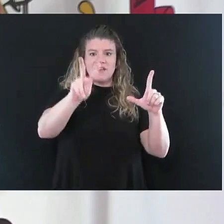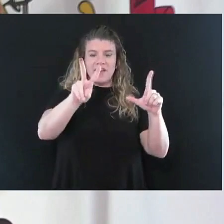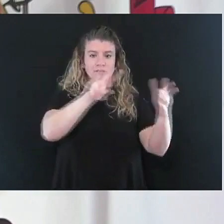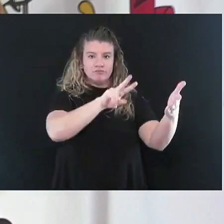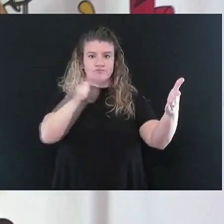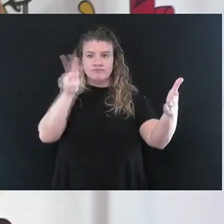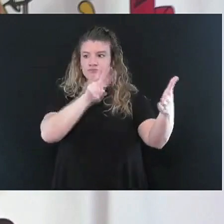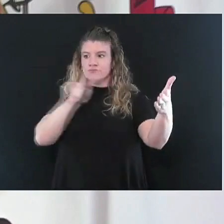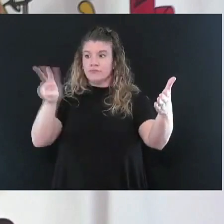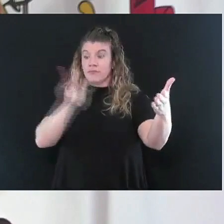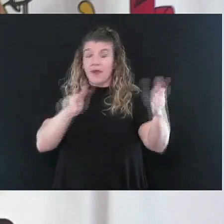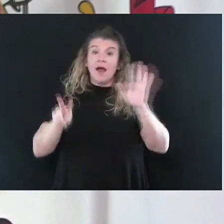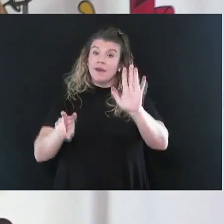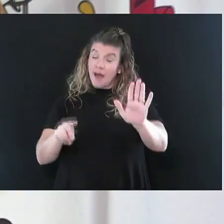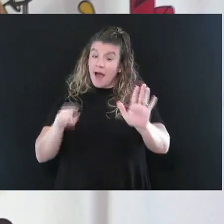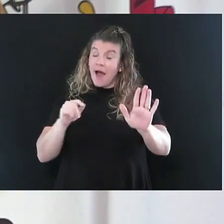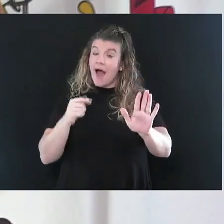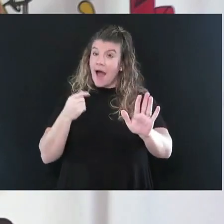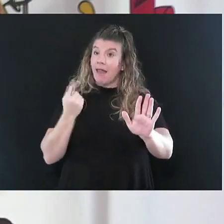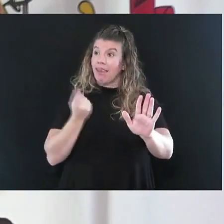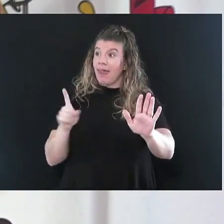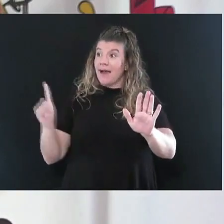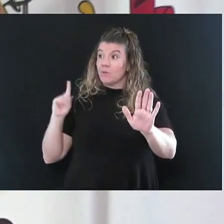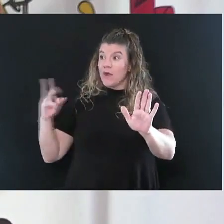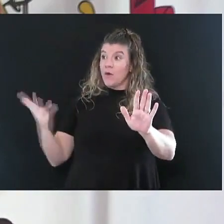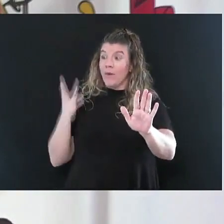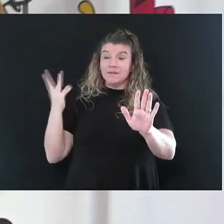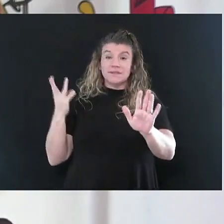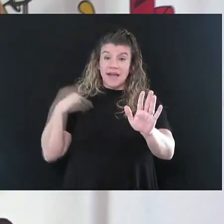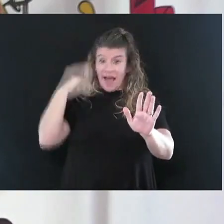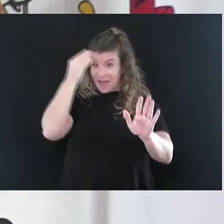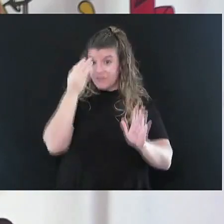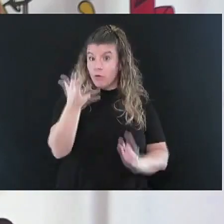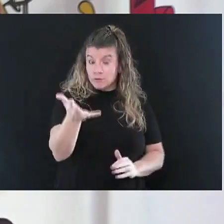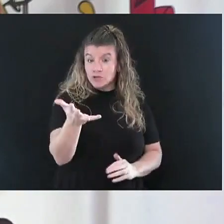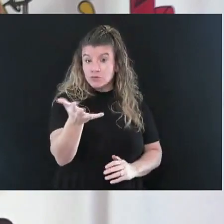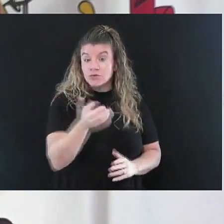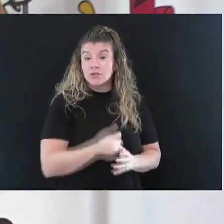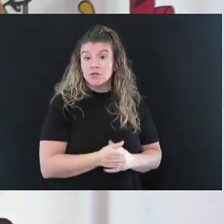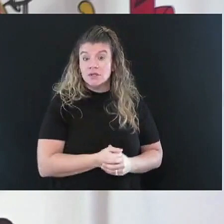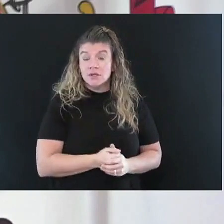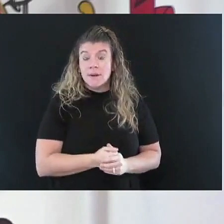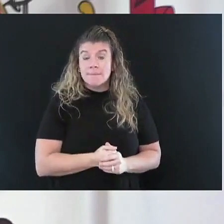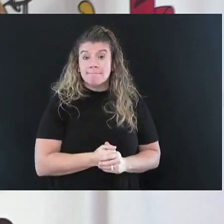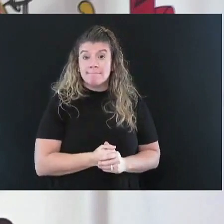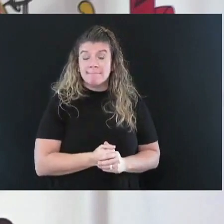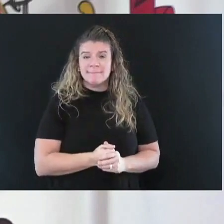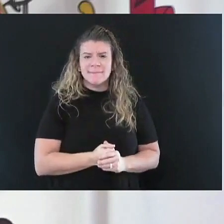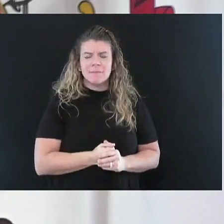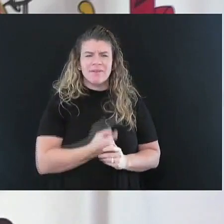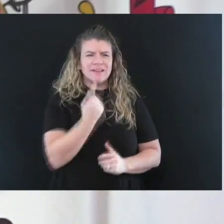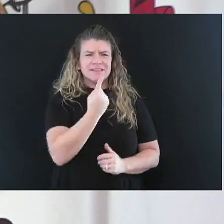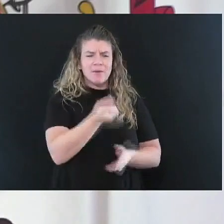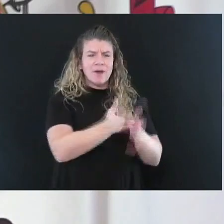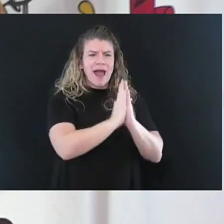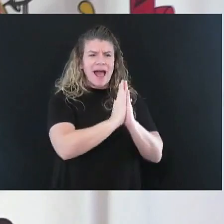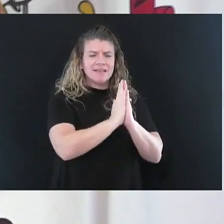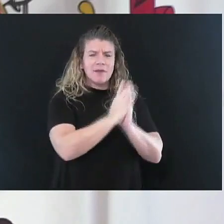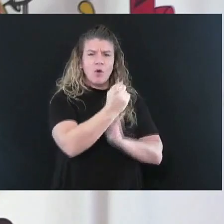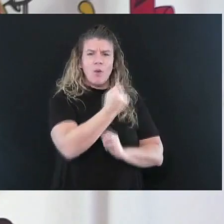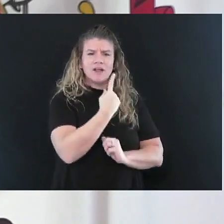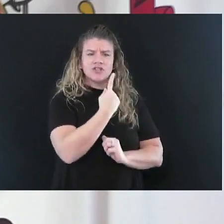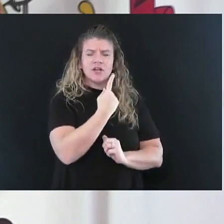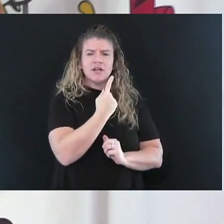You know, I told you this on last Wednesday. But somebody asked the question or whatever, like, how much